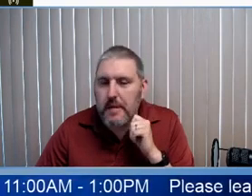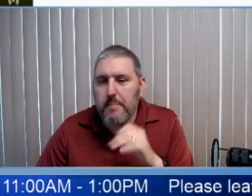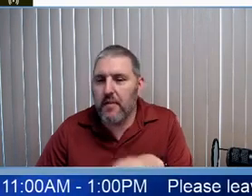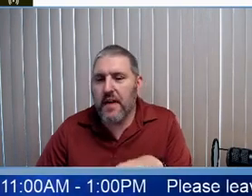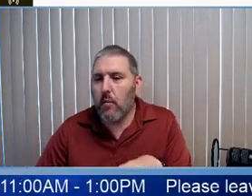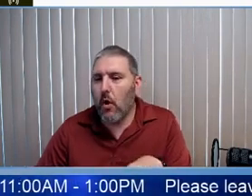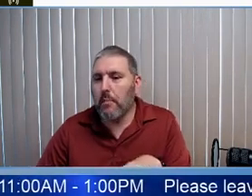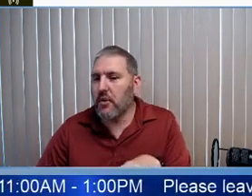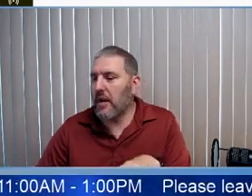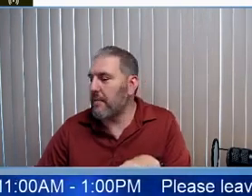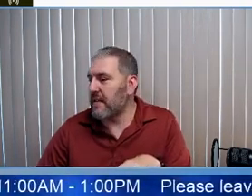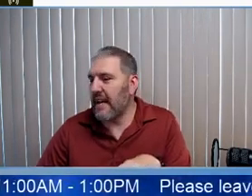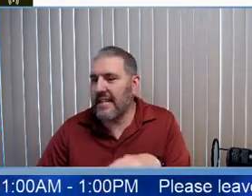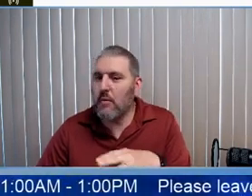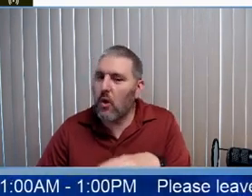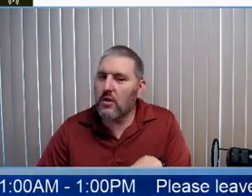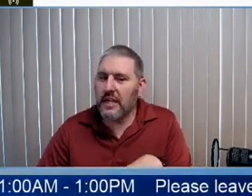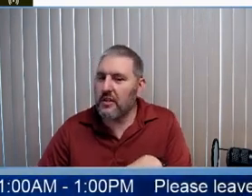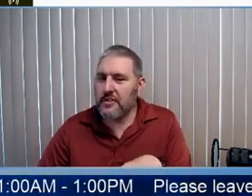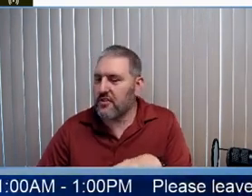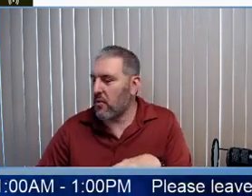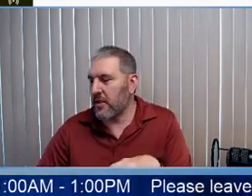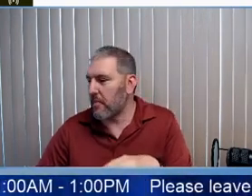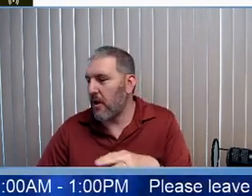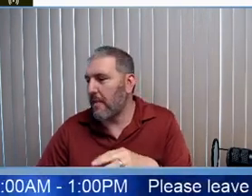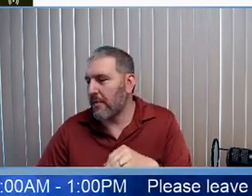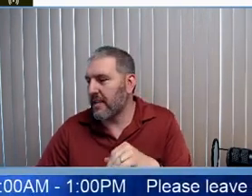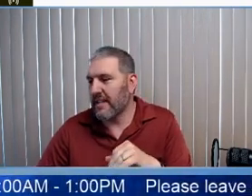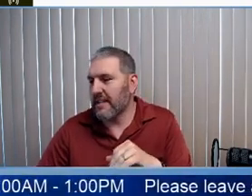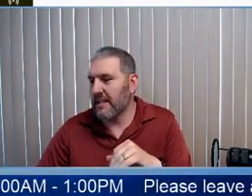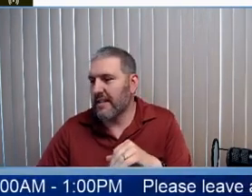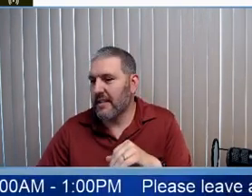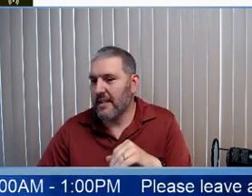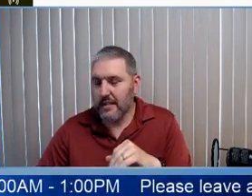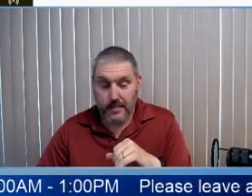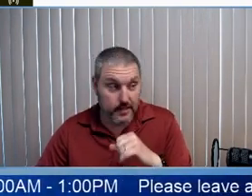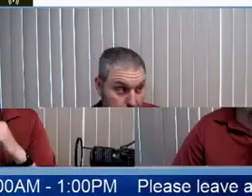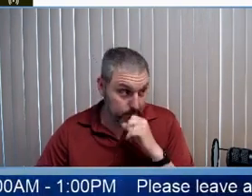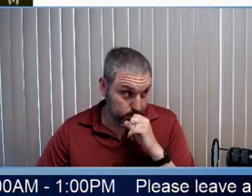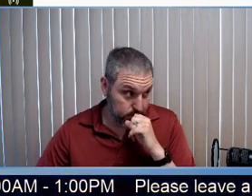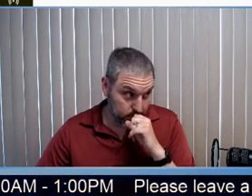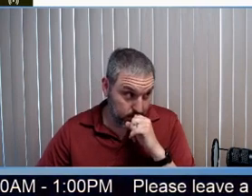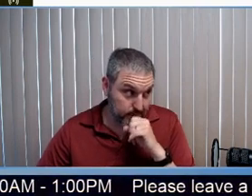You know, people that won't put up with that. They won't let you destroy their property.